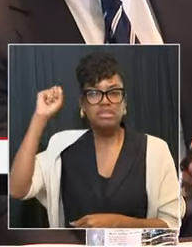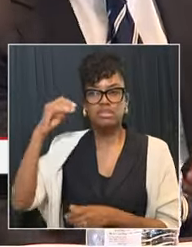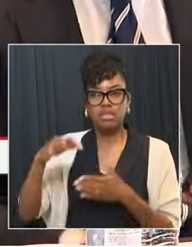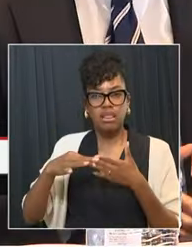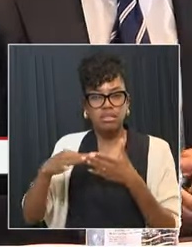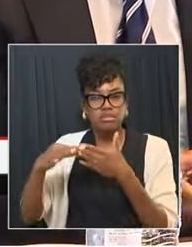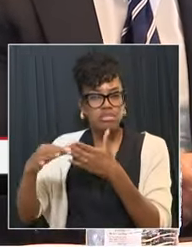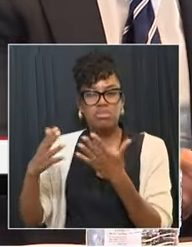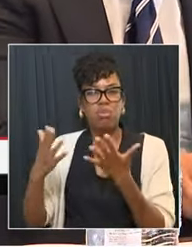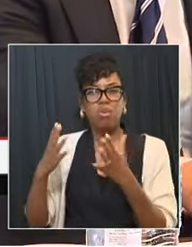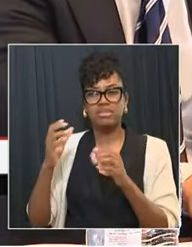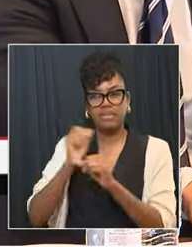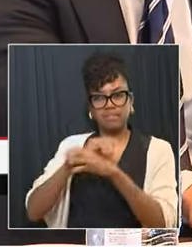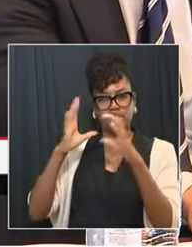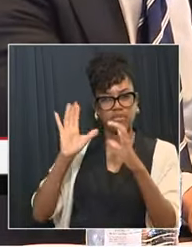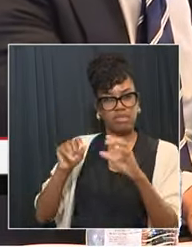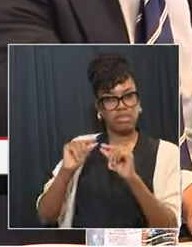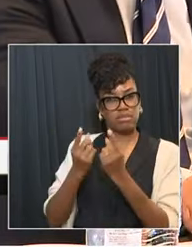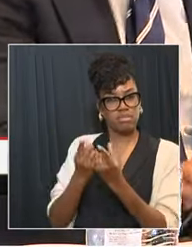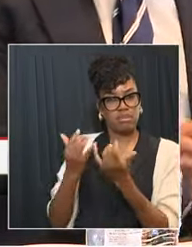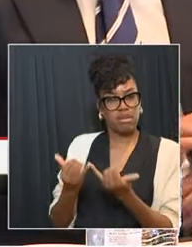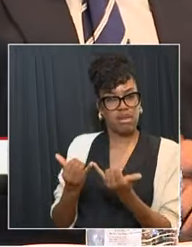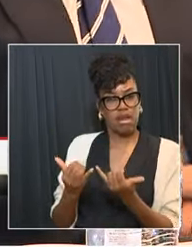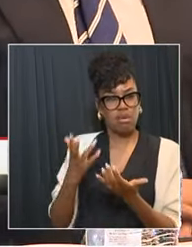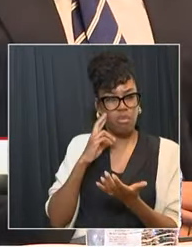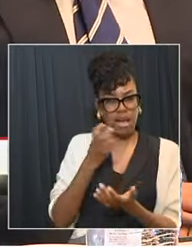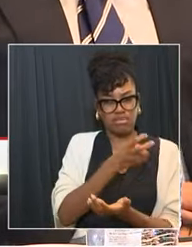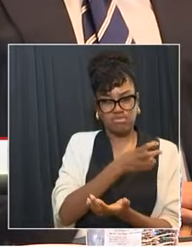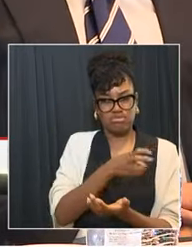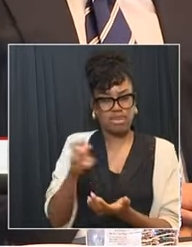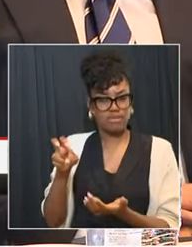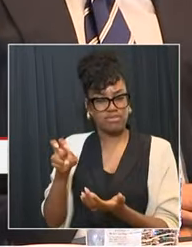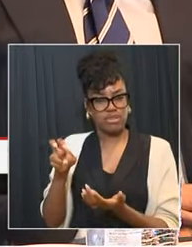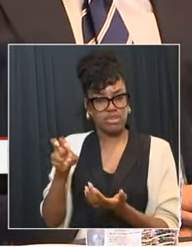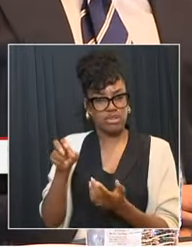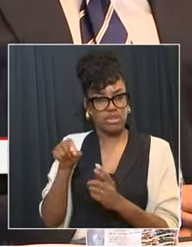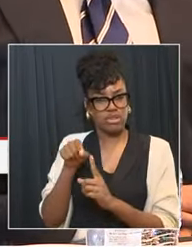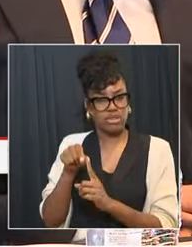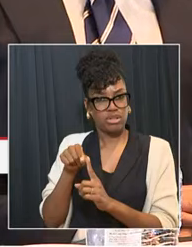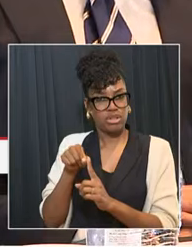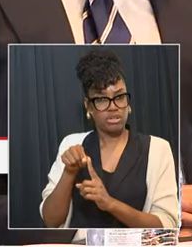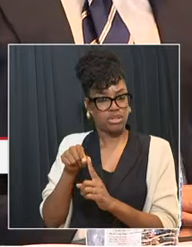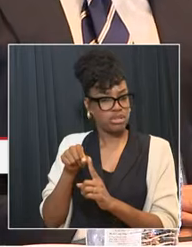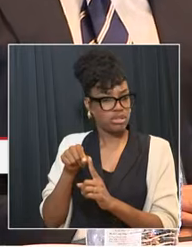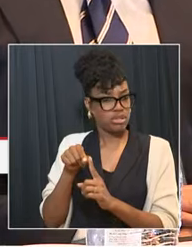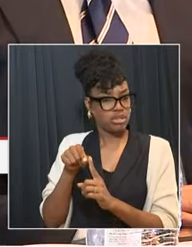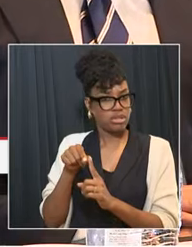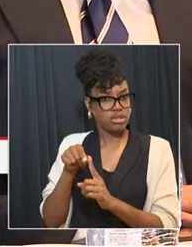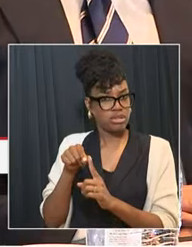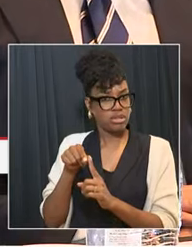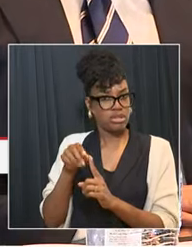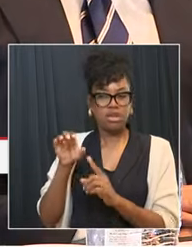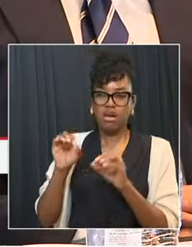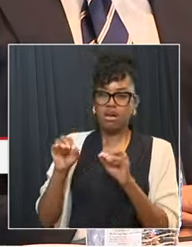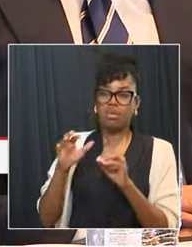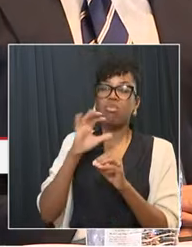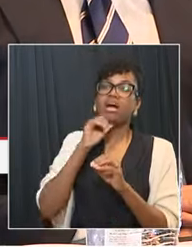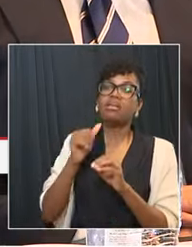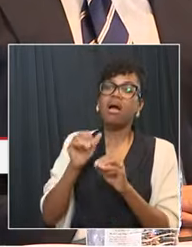the vision is for that, and sort of why it wouldn't be transferred to Office of Disability Rights